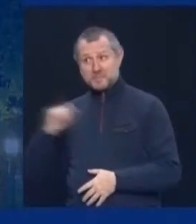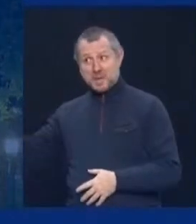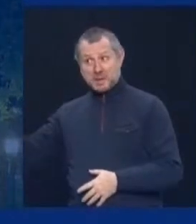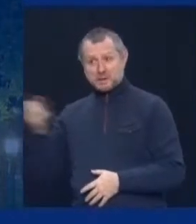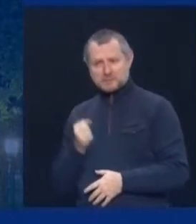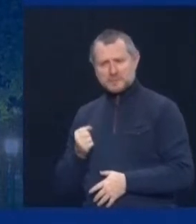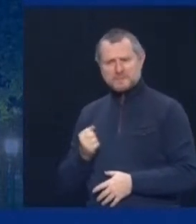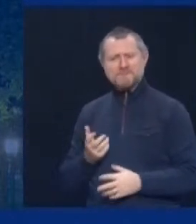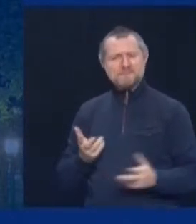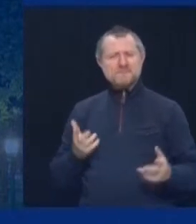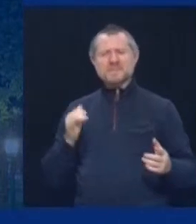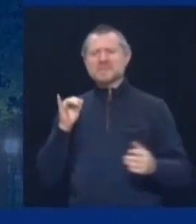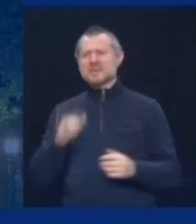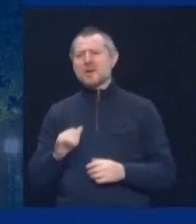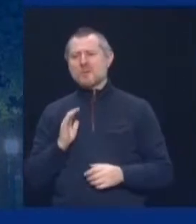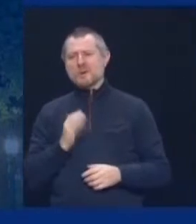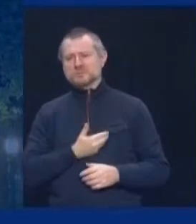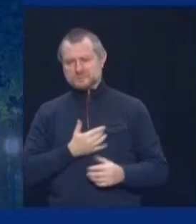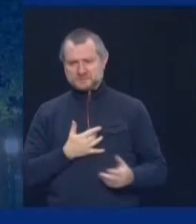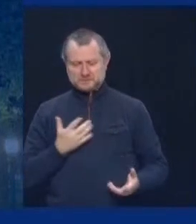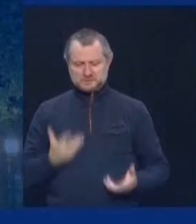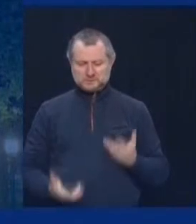That's where we are on that.